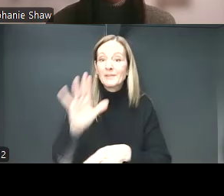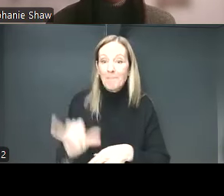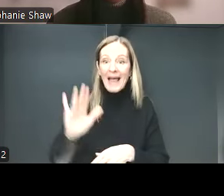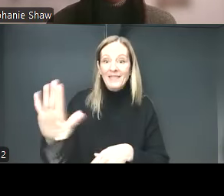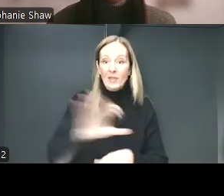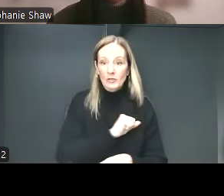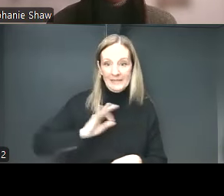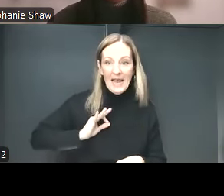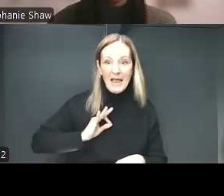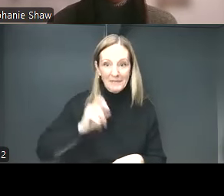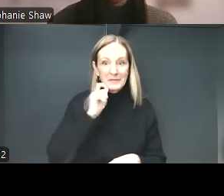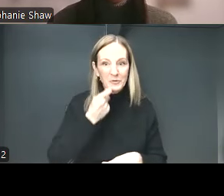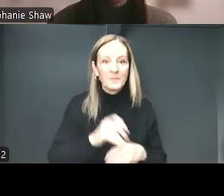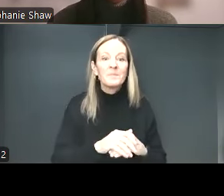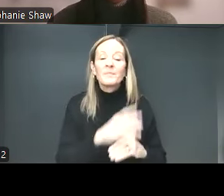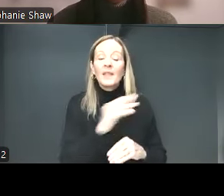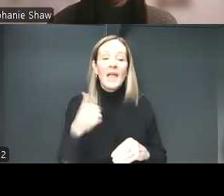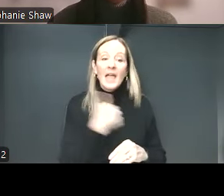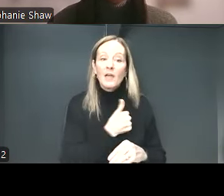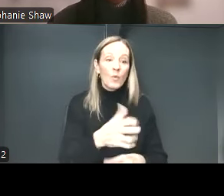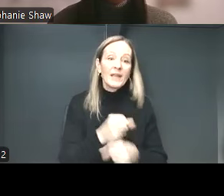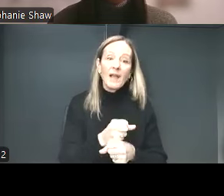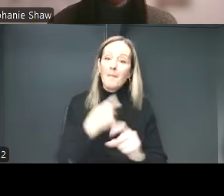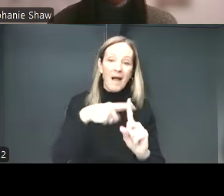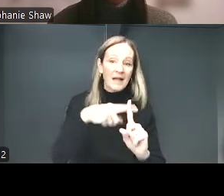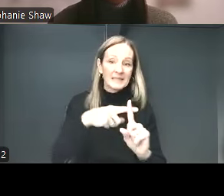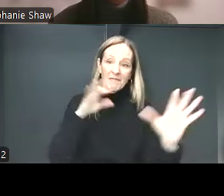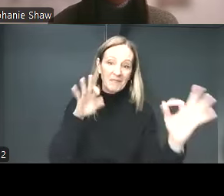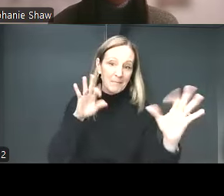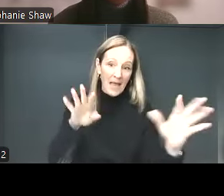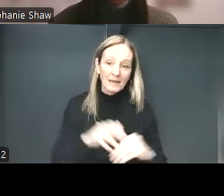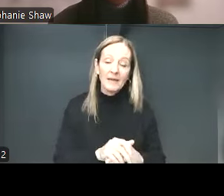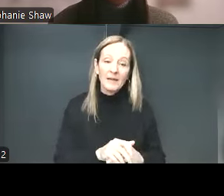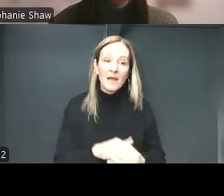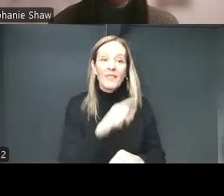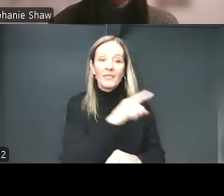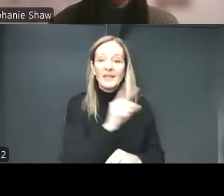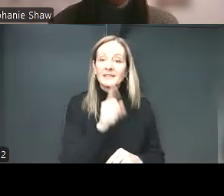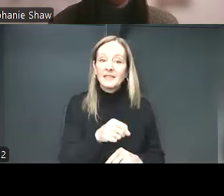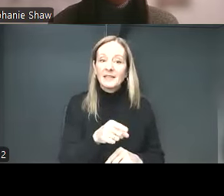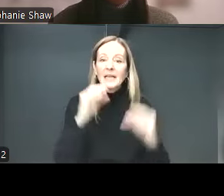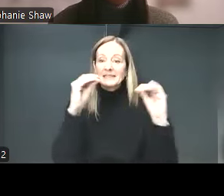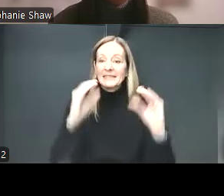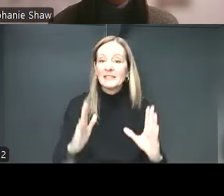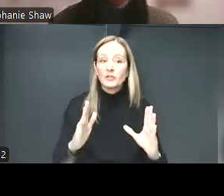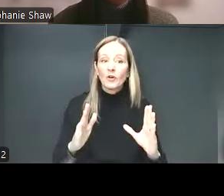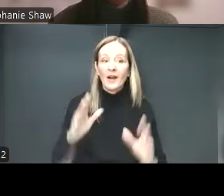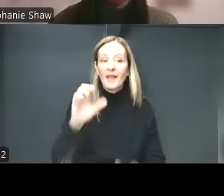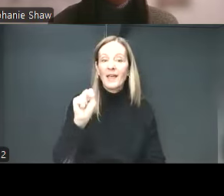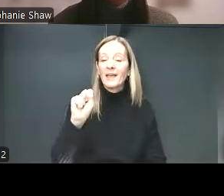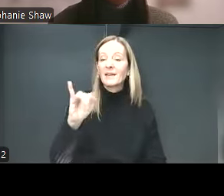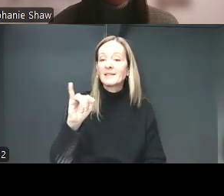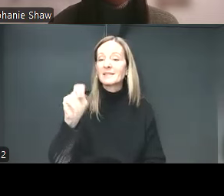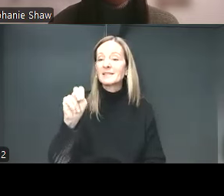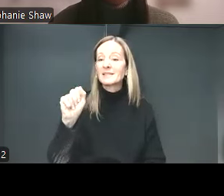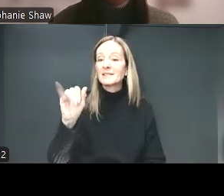cool. And we've received really positive feedback. So this is a teacher at the Sinai School in Teaneck, New